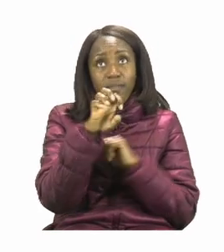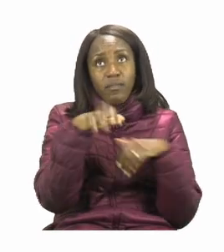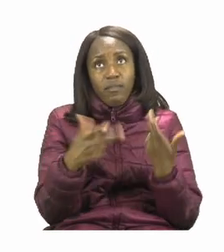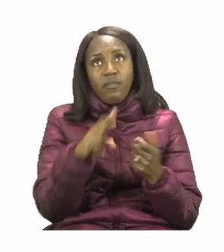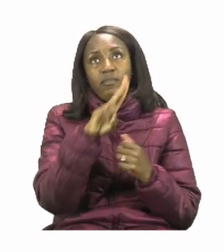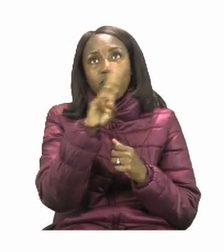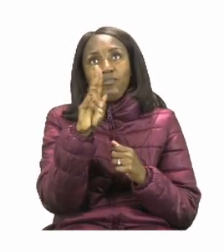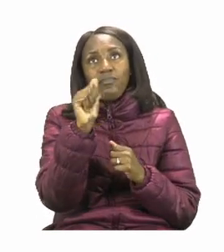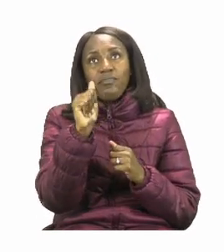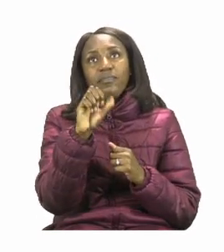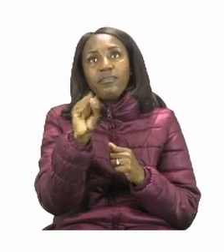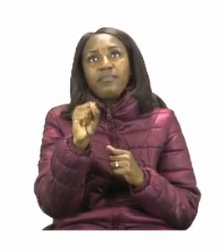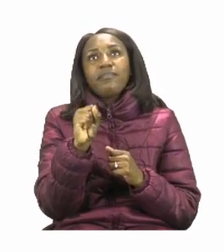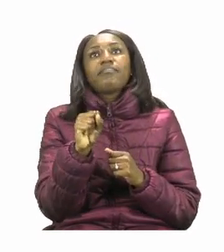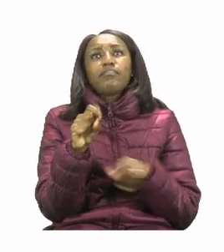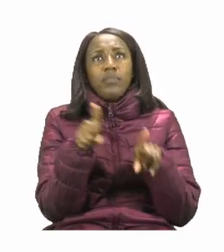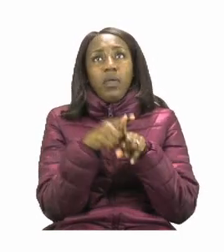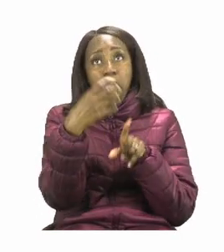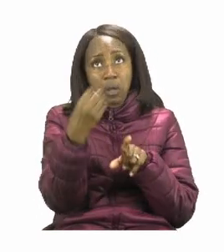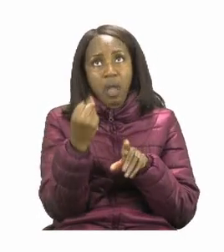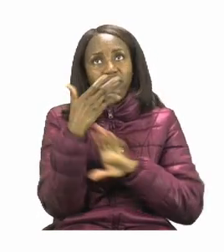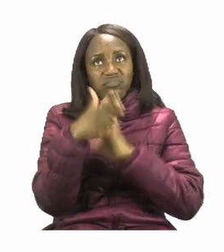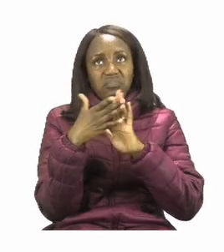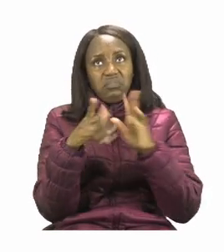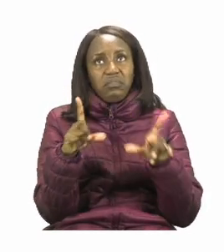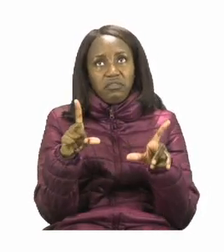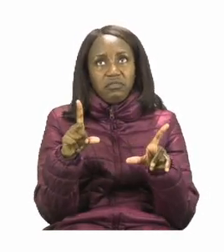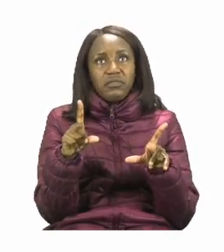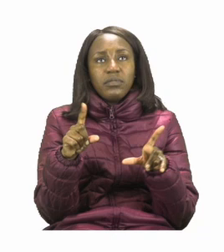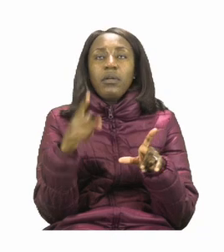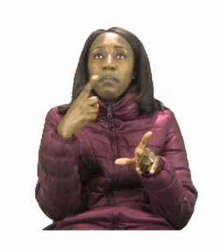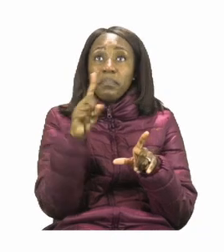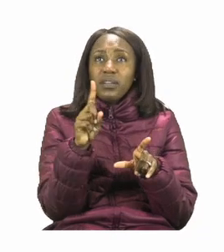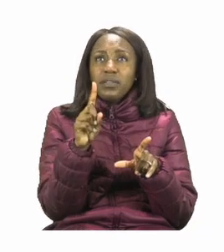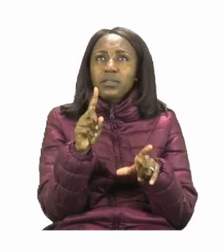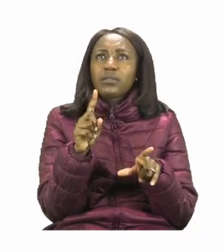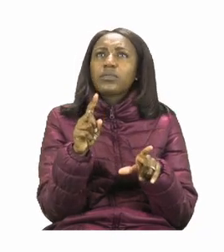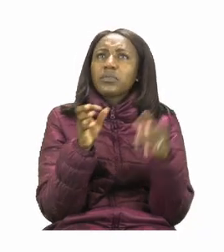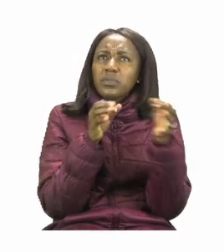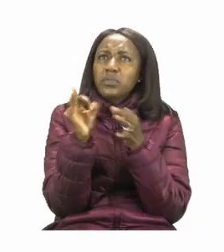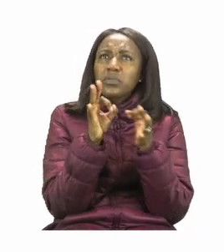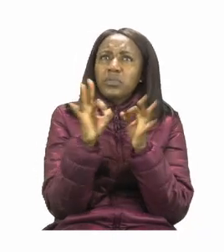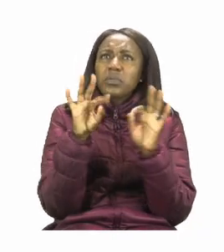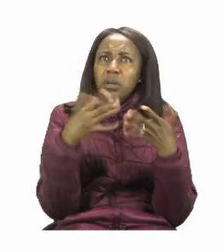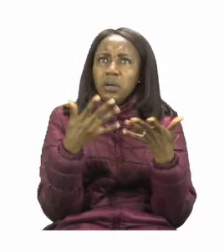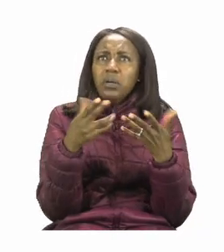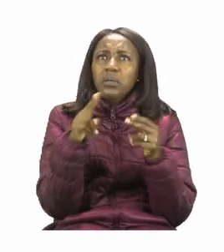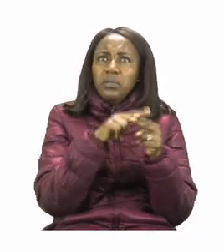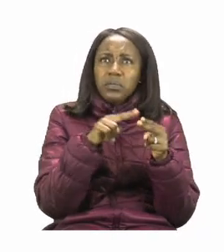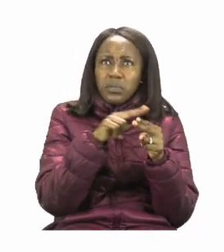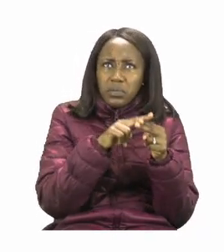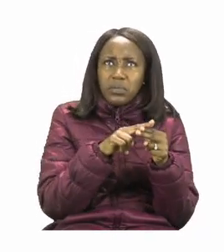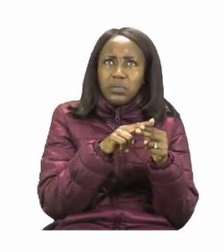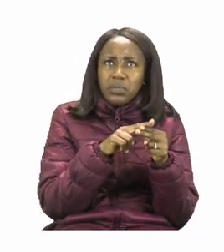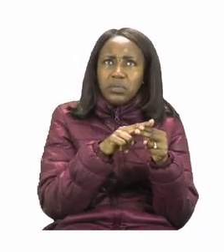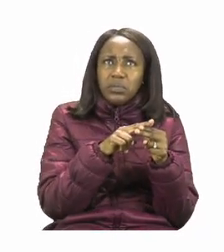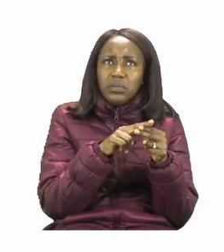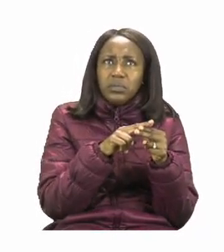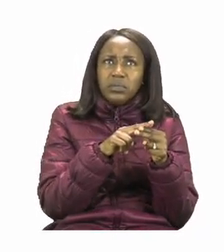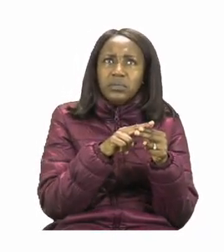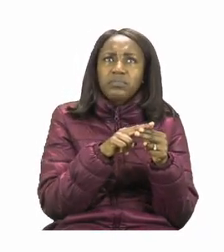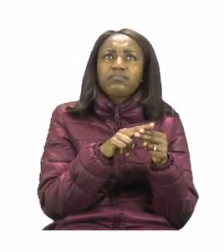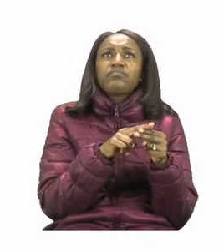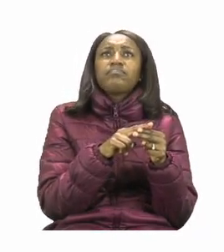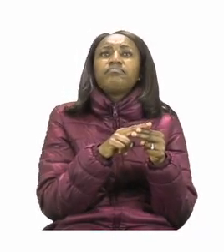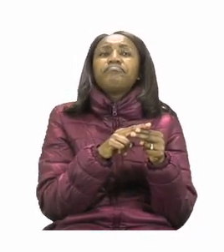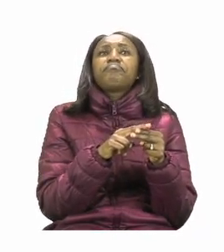be our job to first fill in the correct word by adding a or an